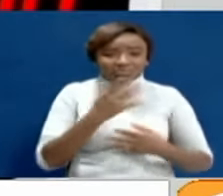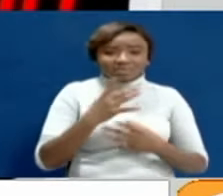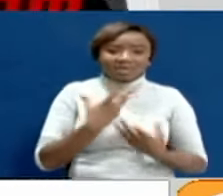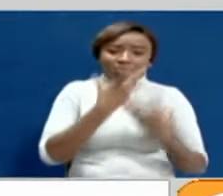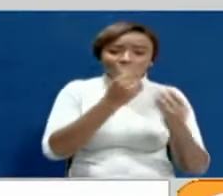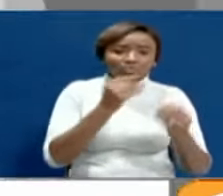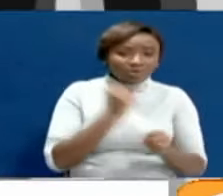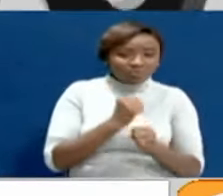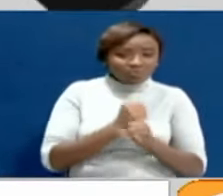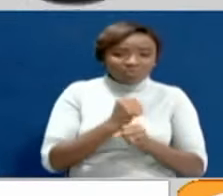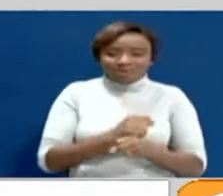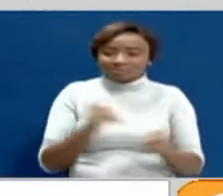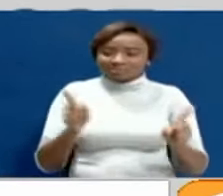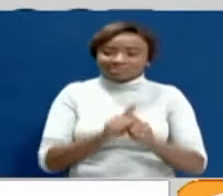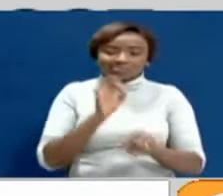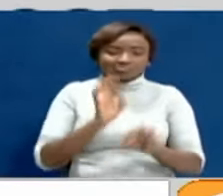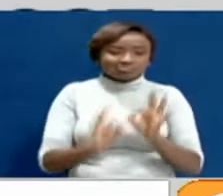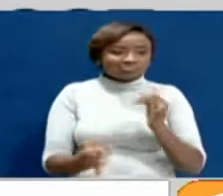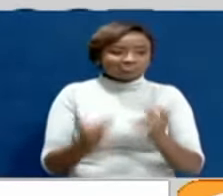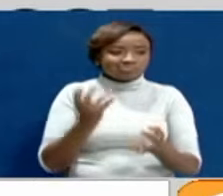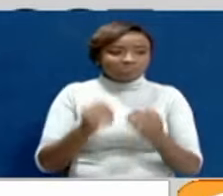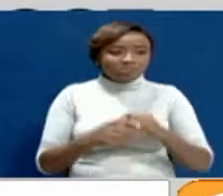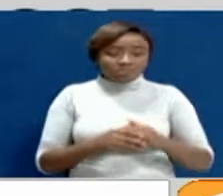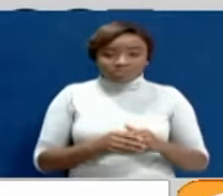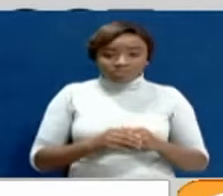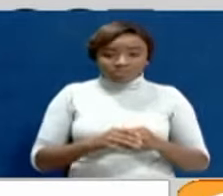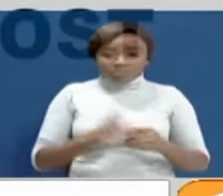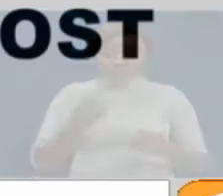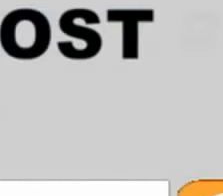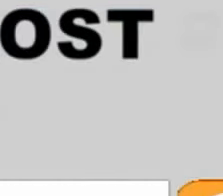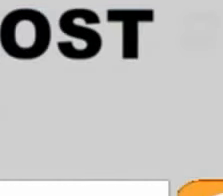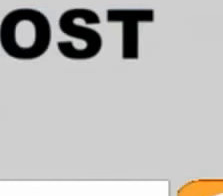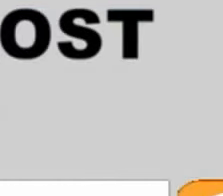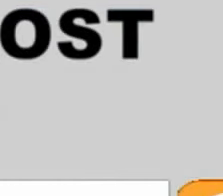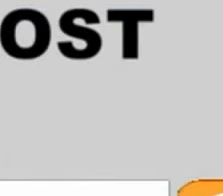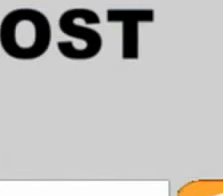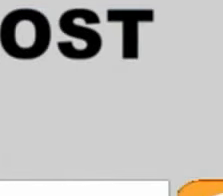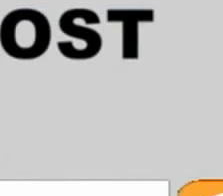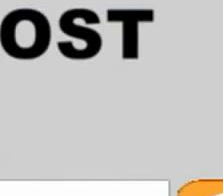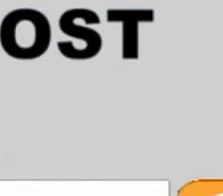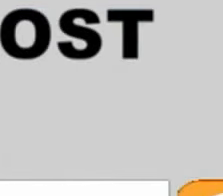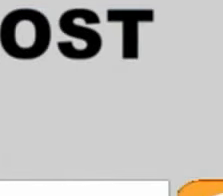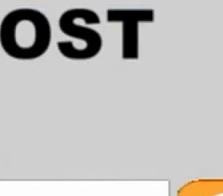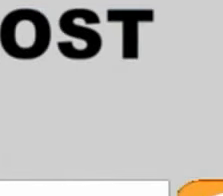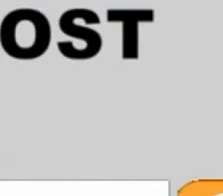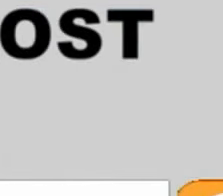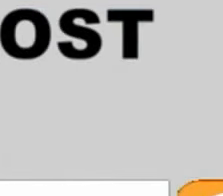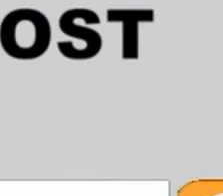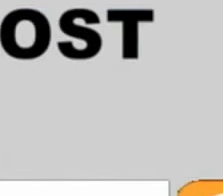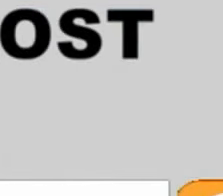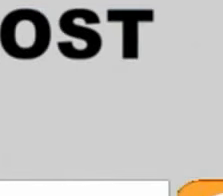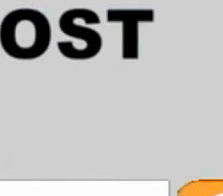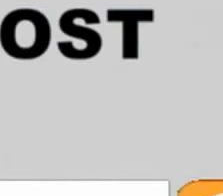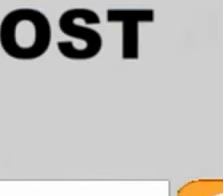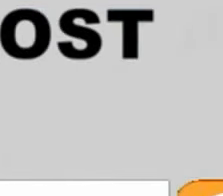the morning. Now, according to reports, 100 lives were lost. Charred bodies were found as far as 300